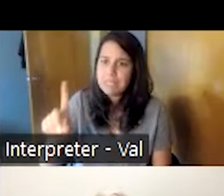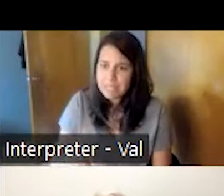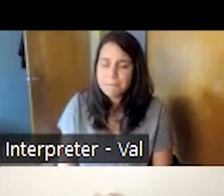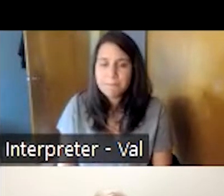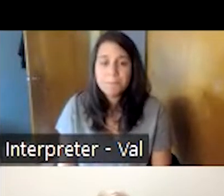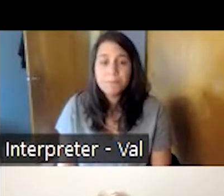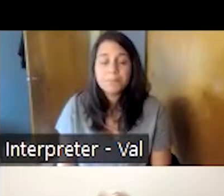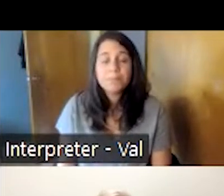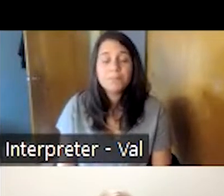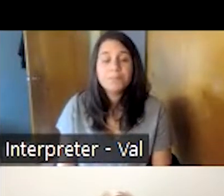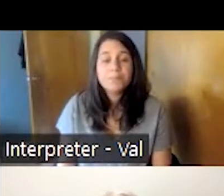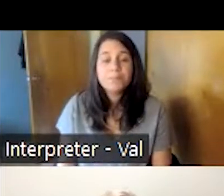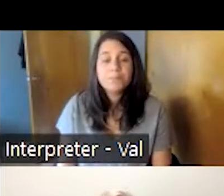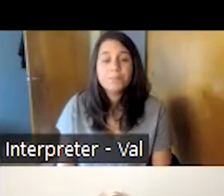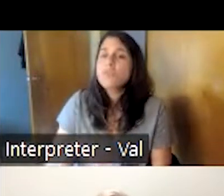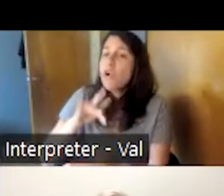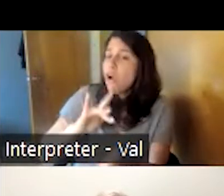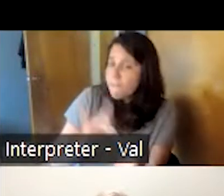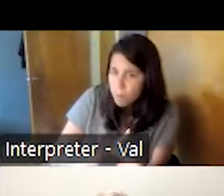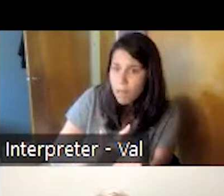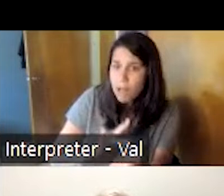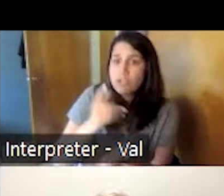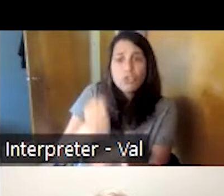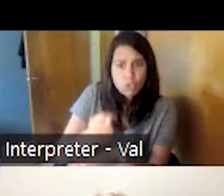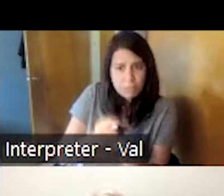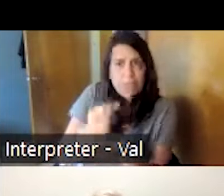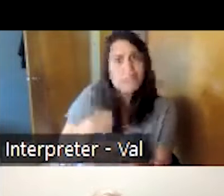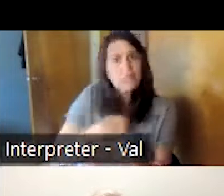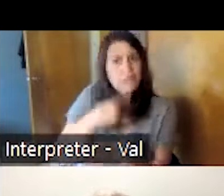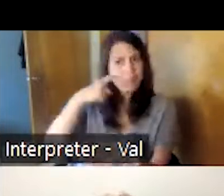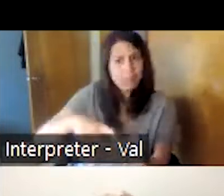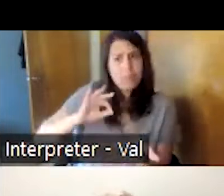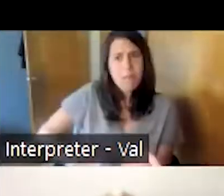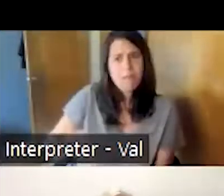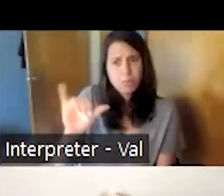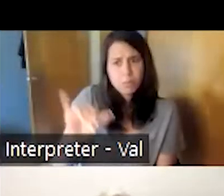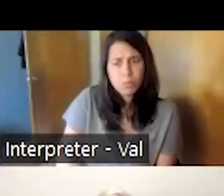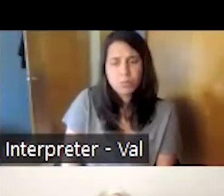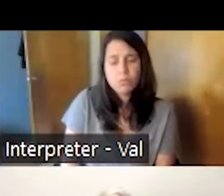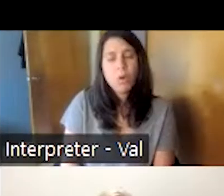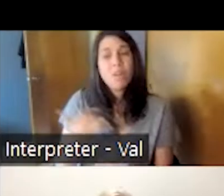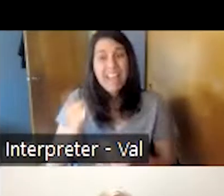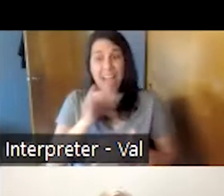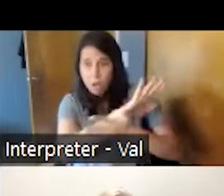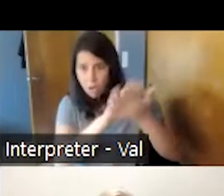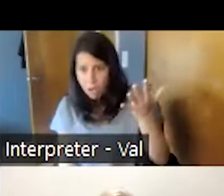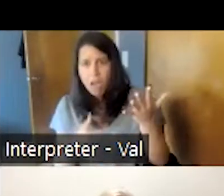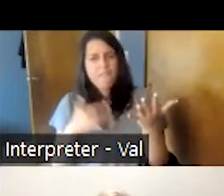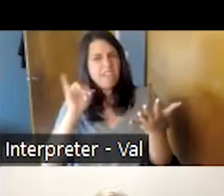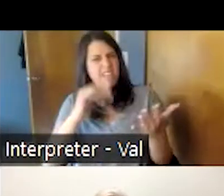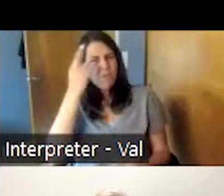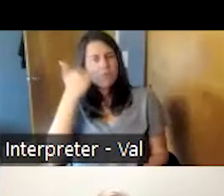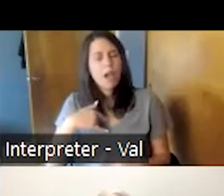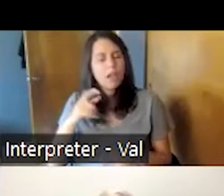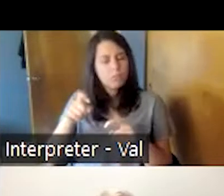and pharmacological treatments are also beneficial. So that's why I think it's important to focus on PTSD and to